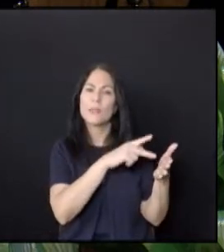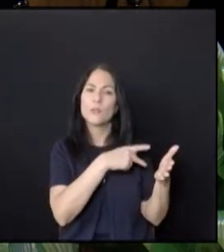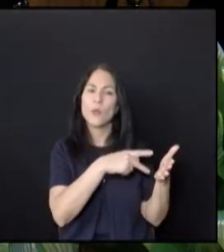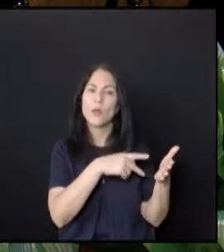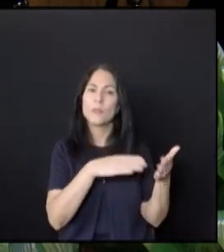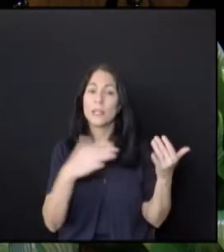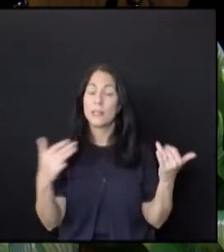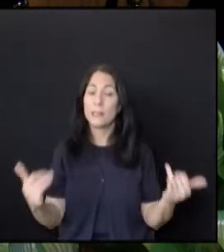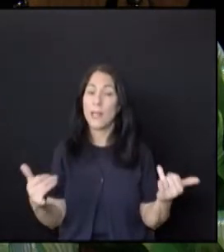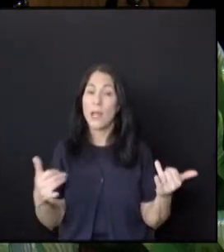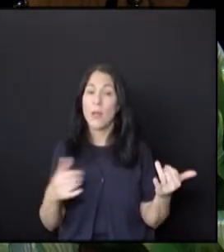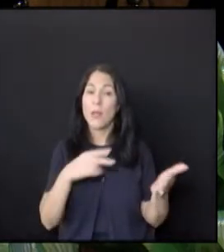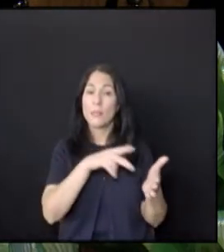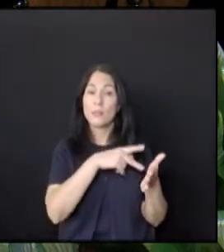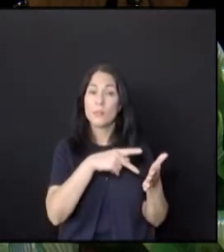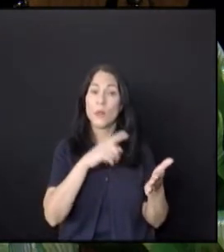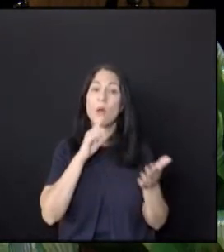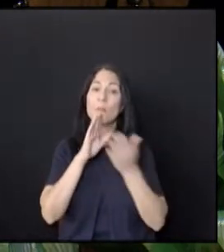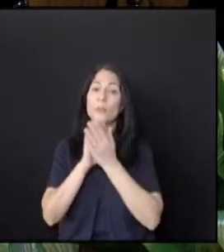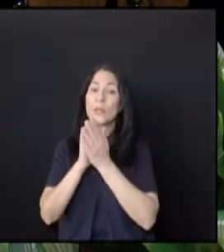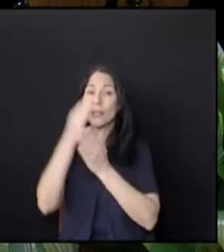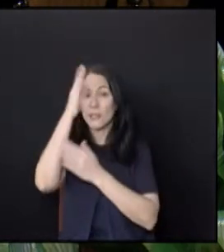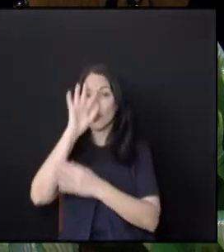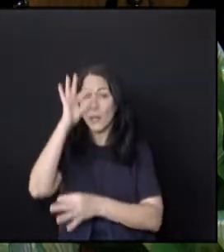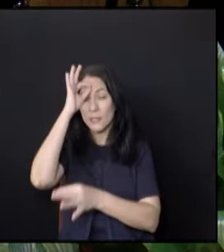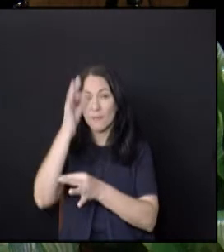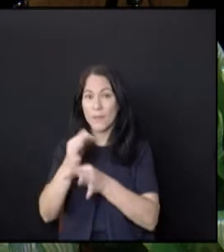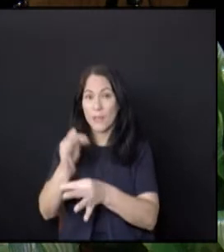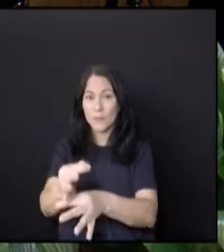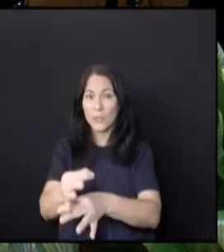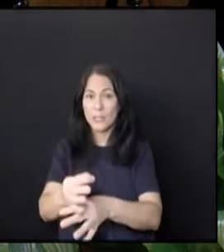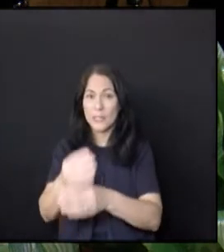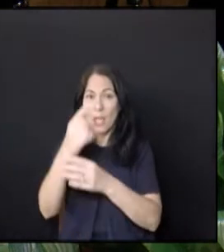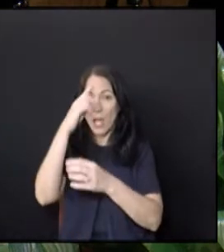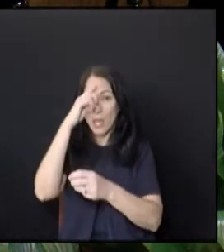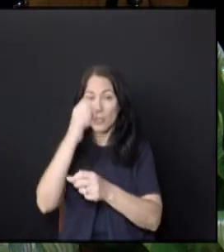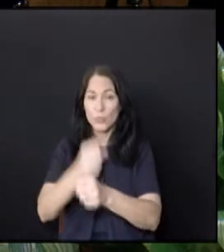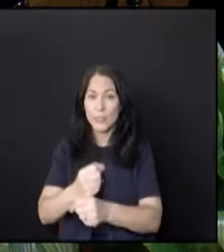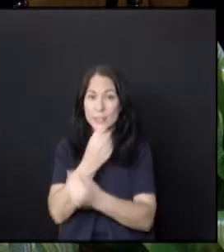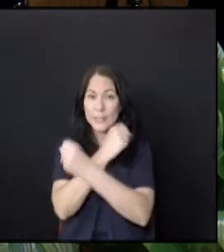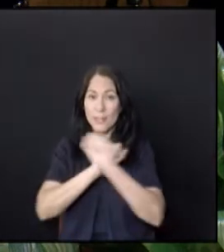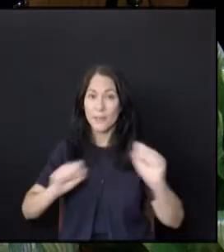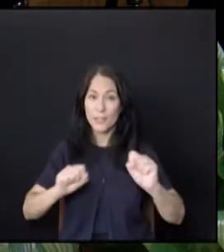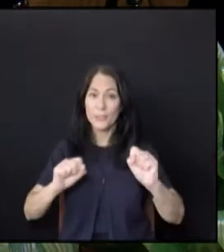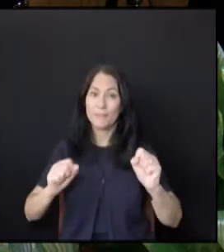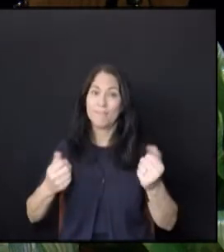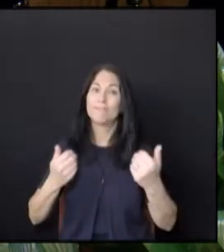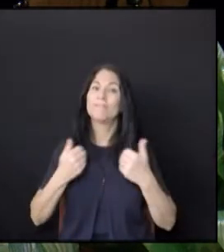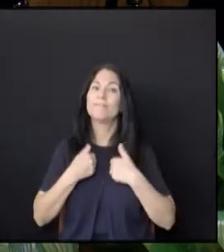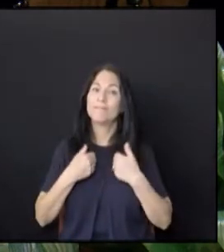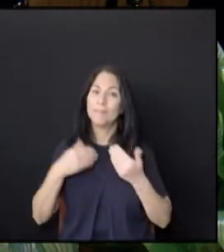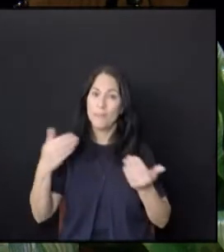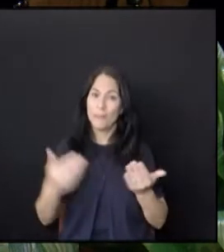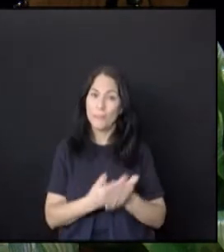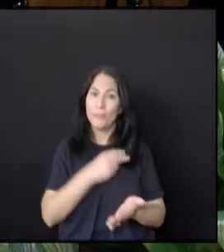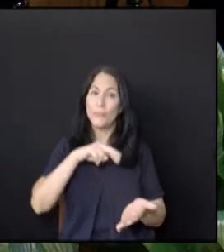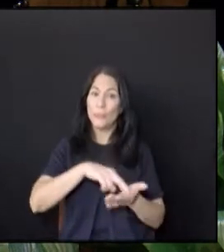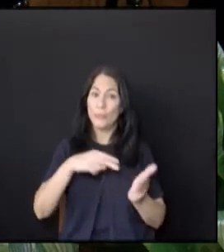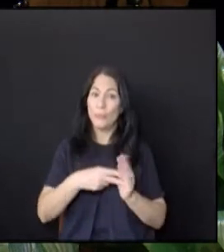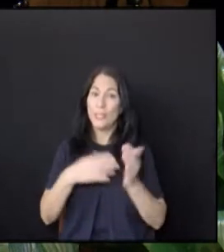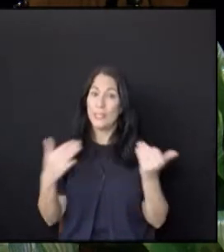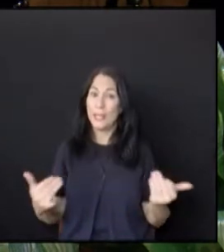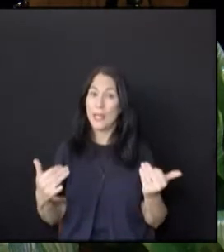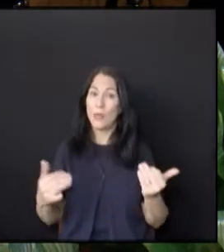praising God's faithfulness and trusting in his ultimate salvation, this had taken on new meaning. The king, the long-awaited king,